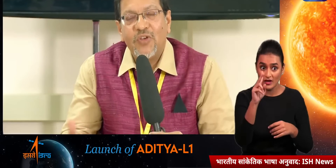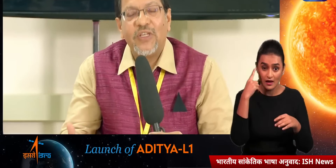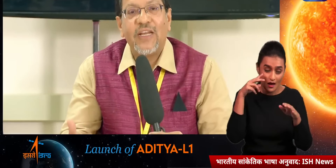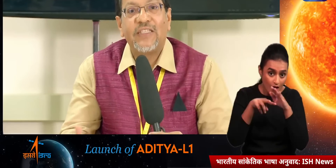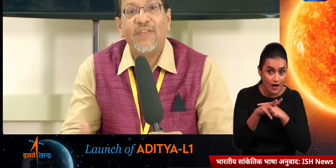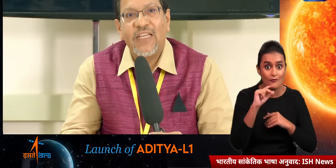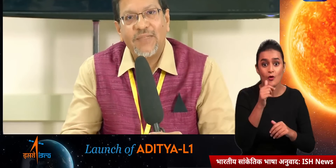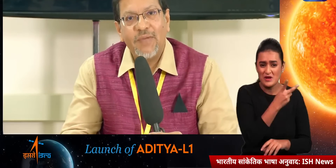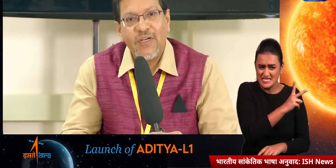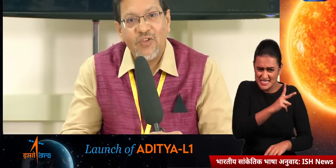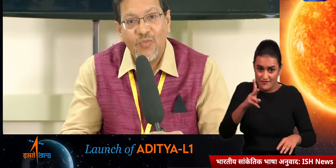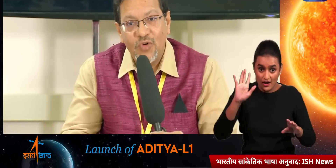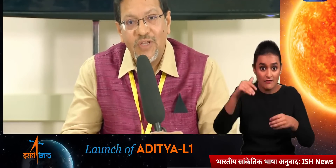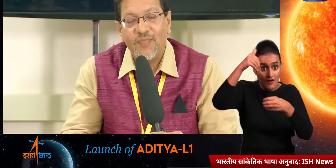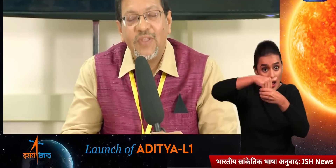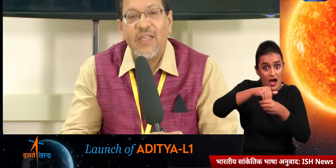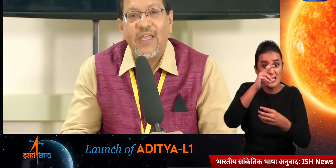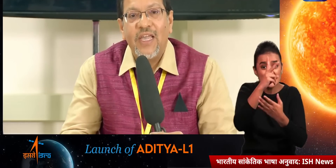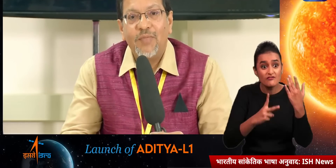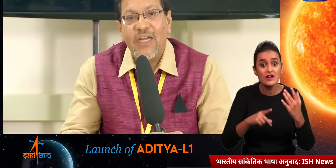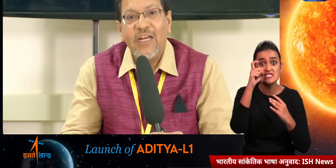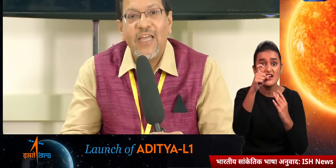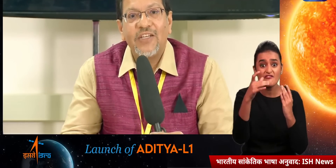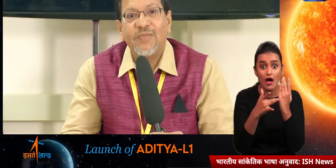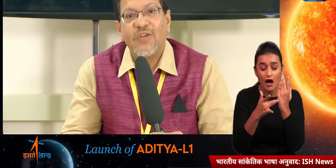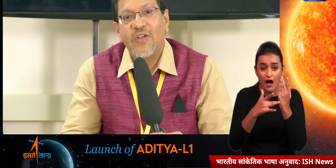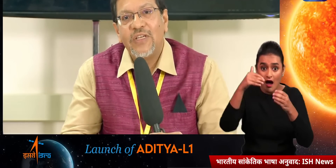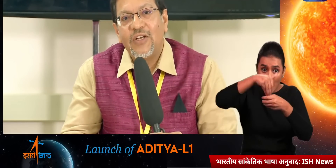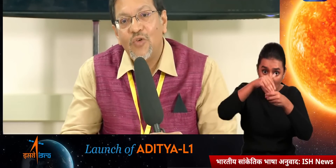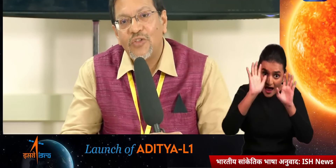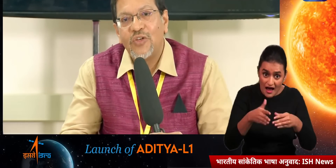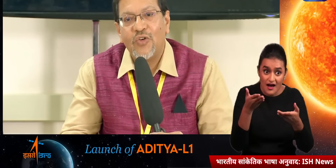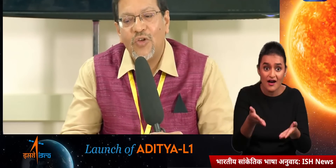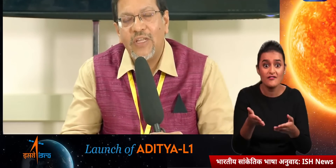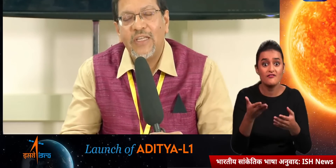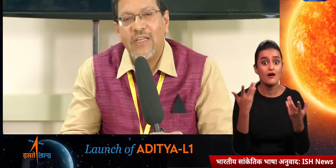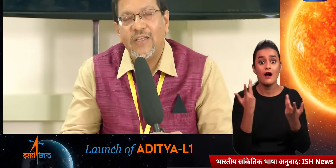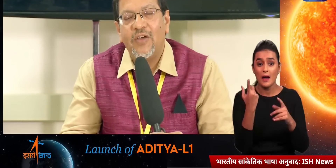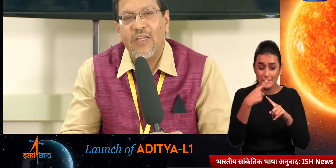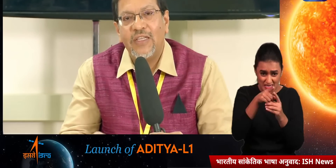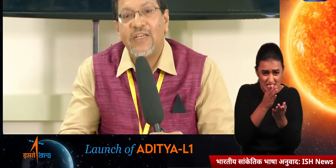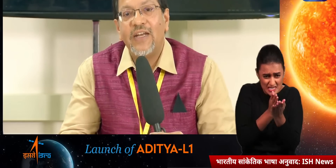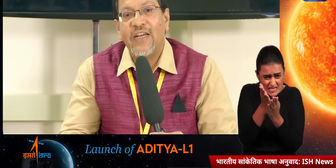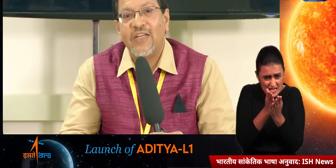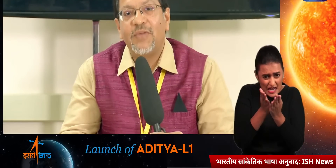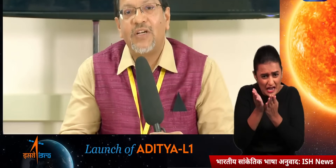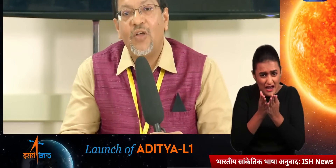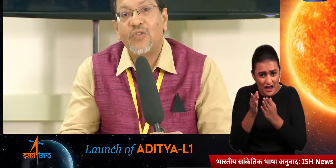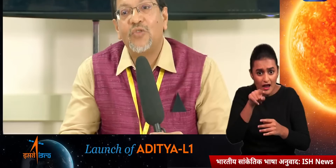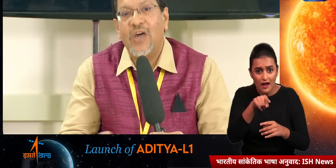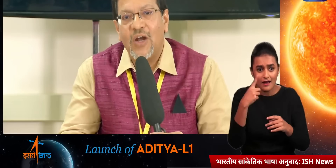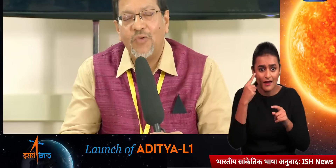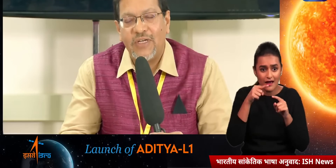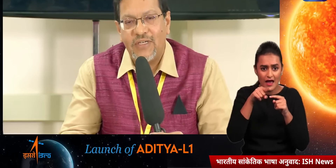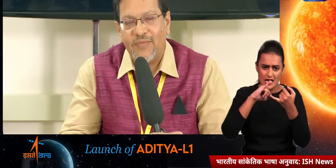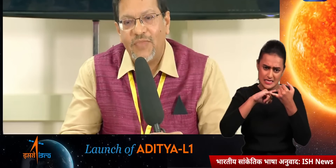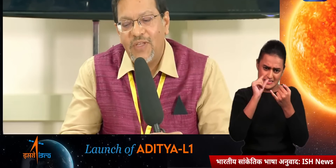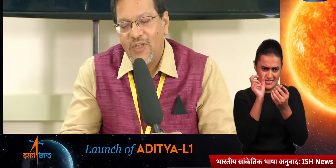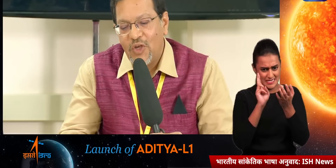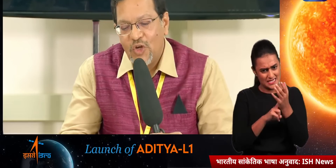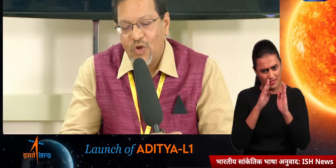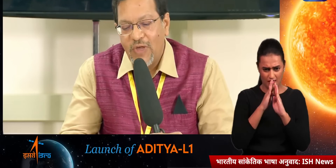Multi-instrument because there are 7 experiments on board. And multi-directional because it looks not only in the sun direction but also around